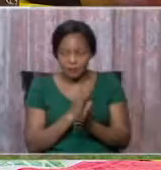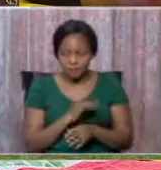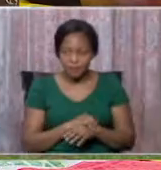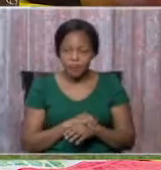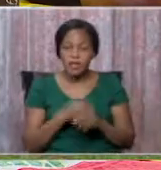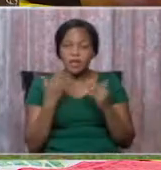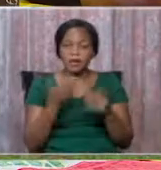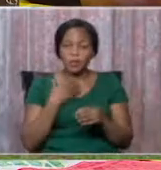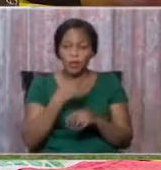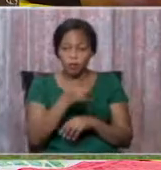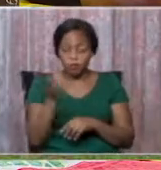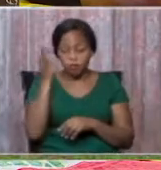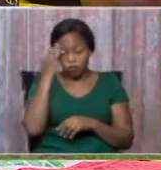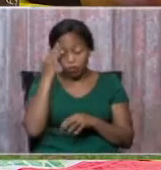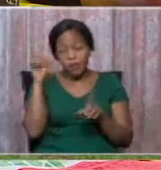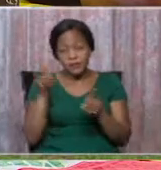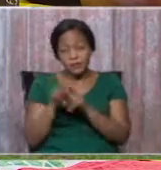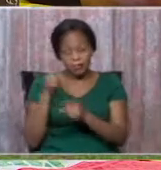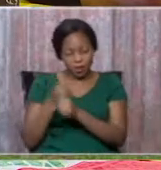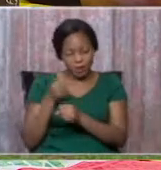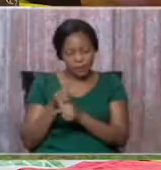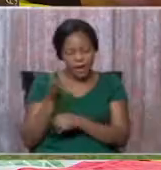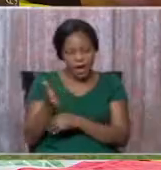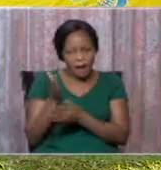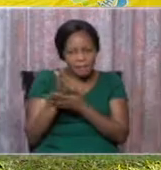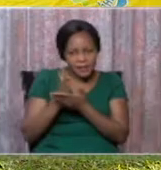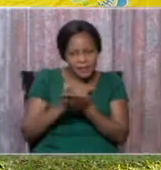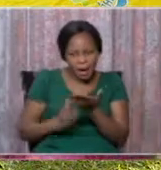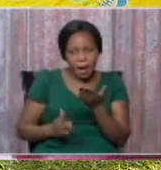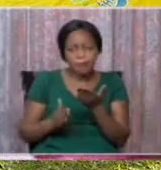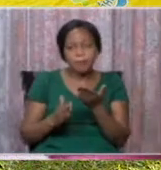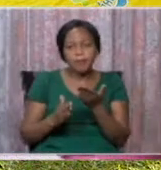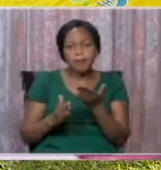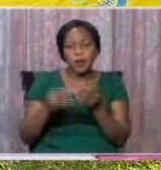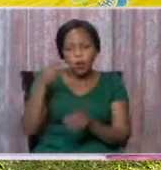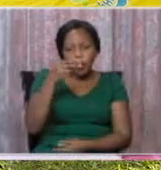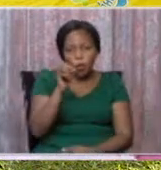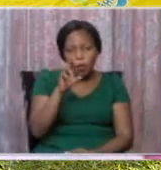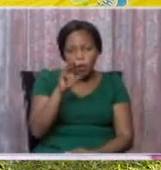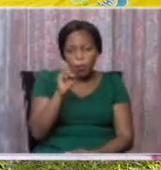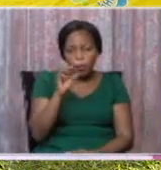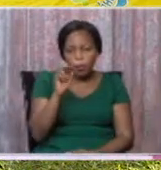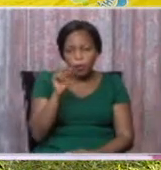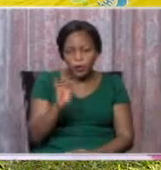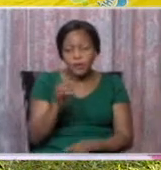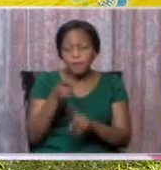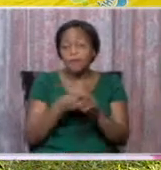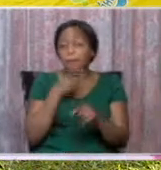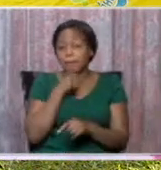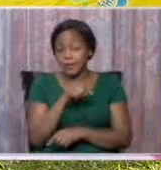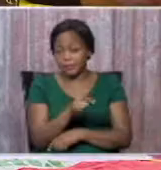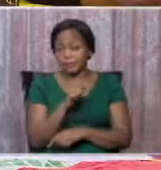the Y chromosome from our fathers. So we do have a little bit of testosterone. But men and boys have